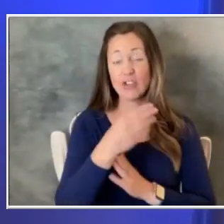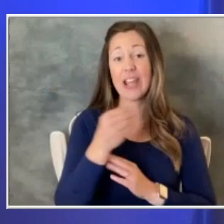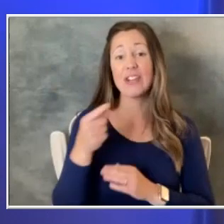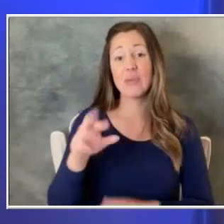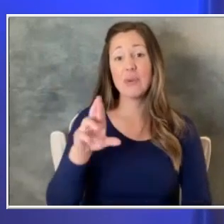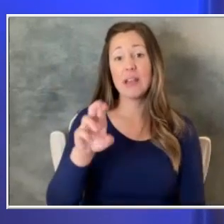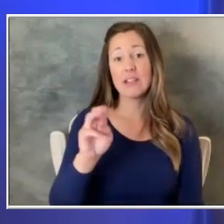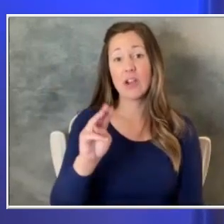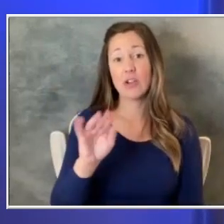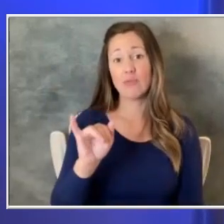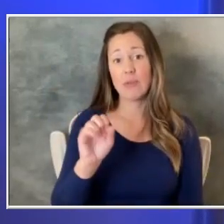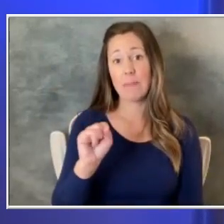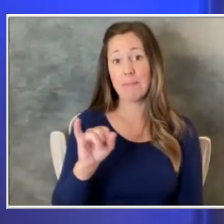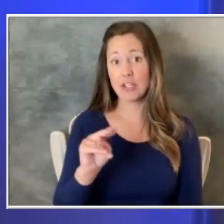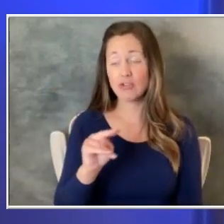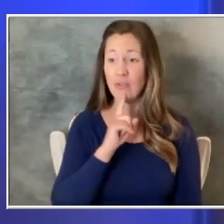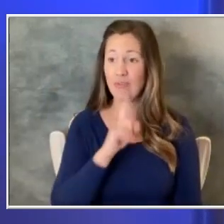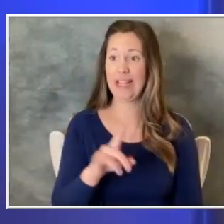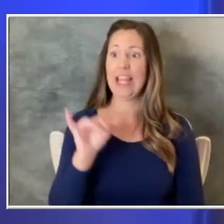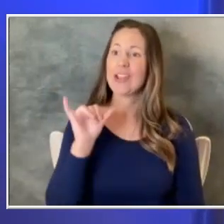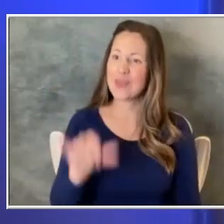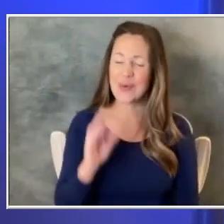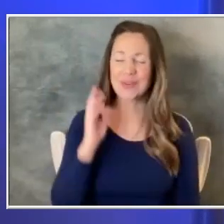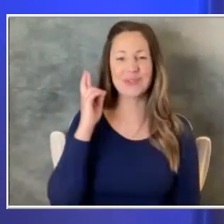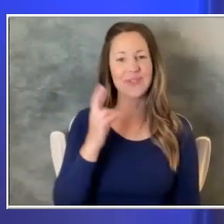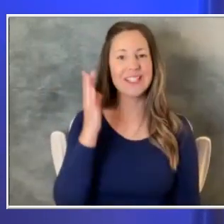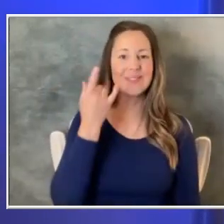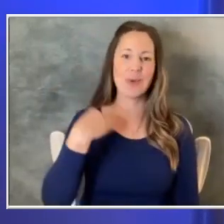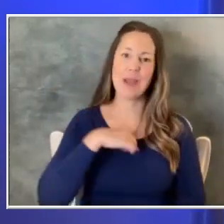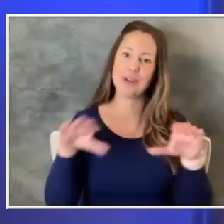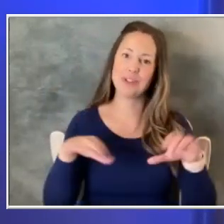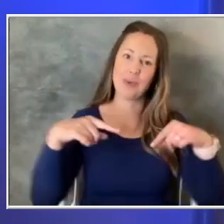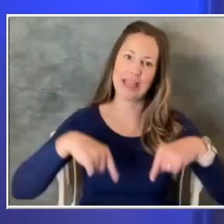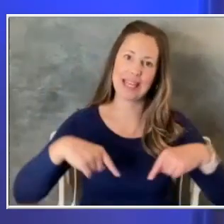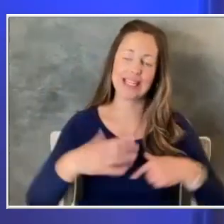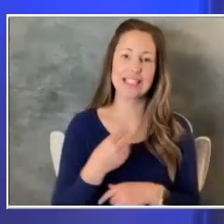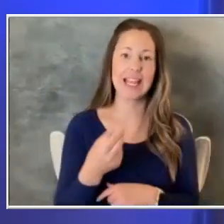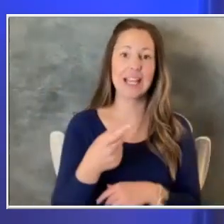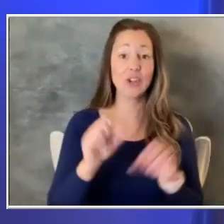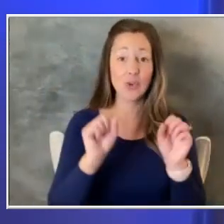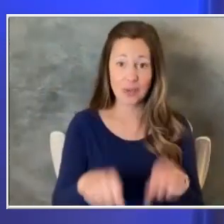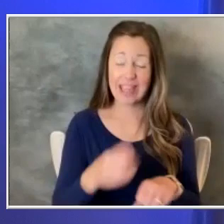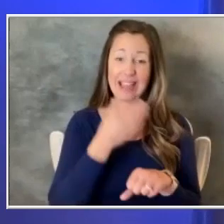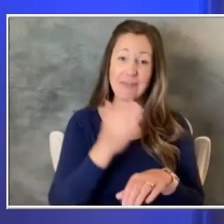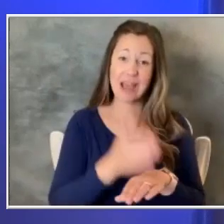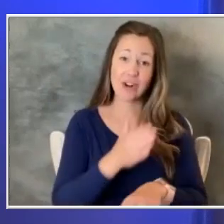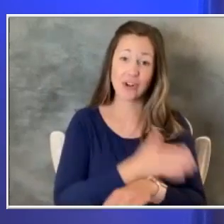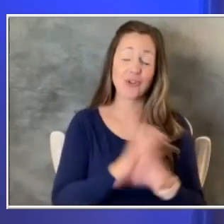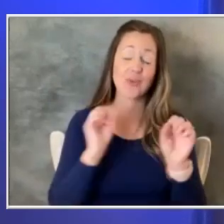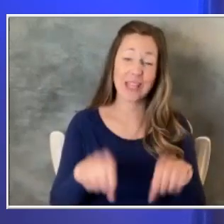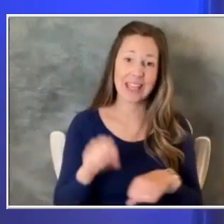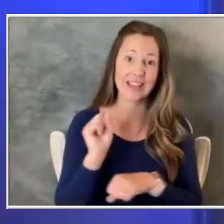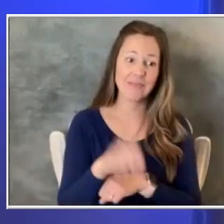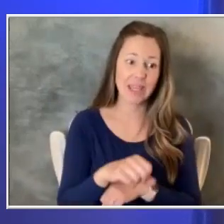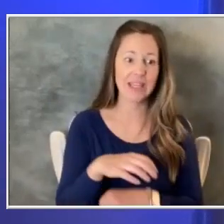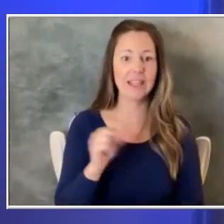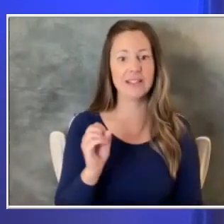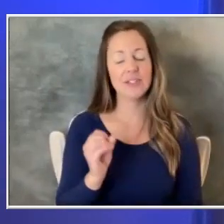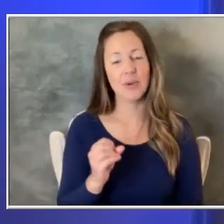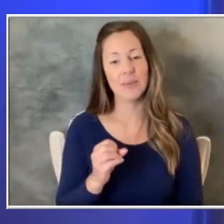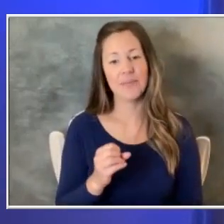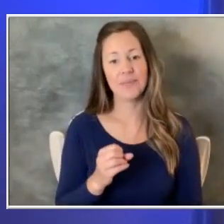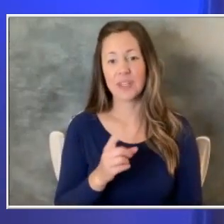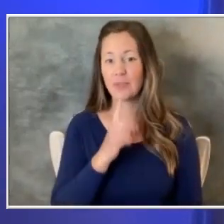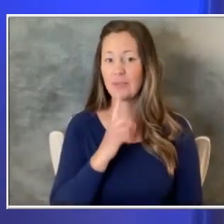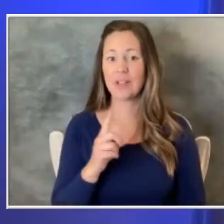2. So those are the reasons why we're doing this, and you can get better and you can beat this. And so this is a great thing